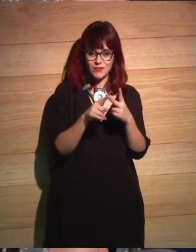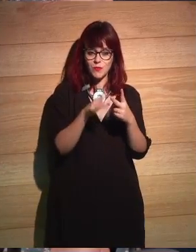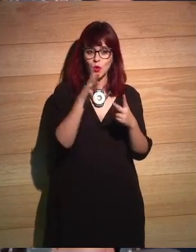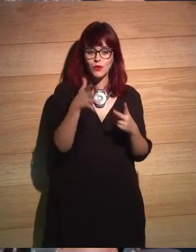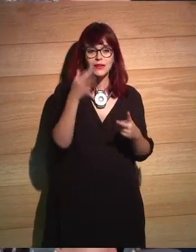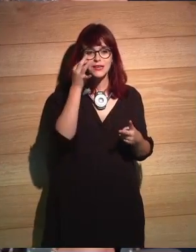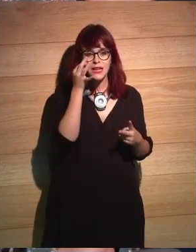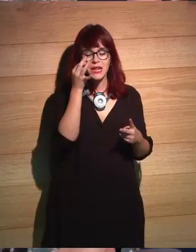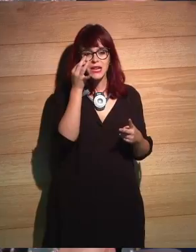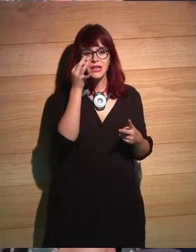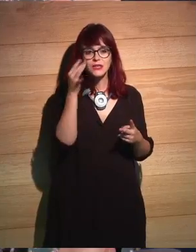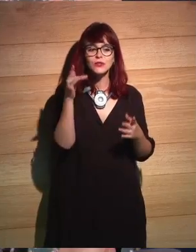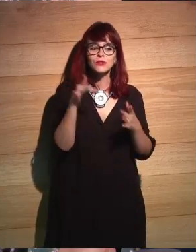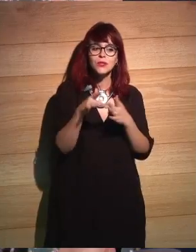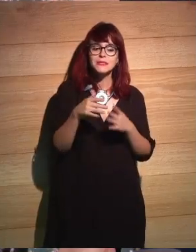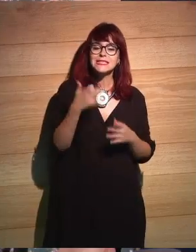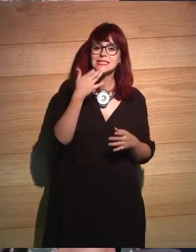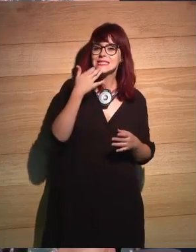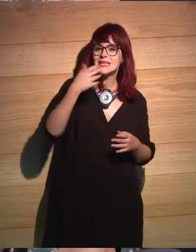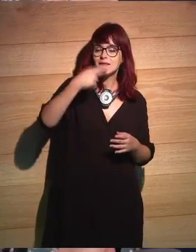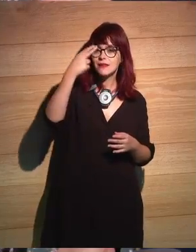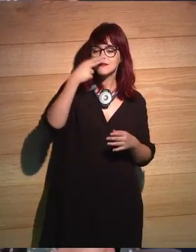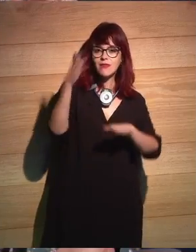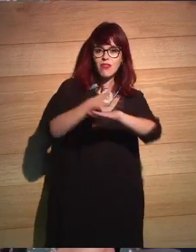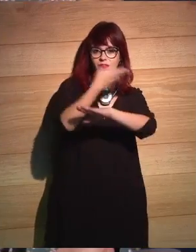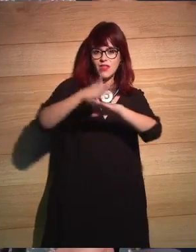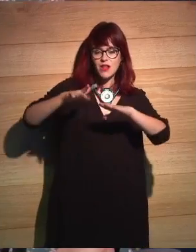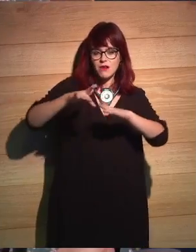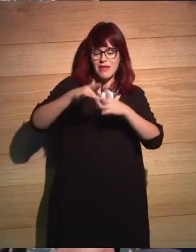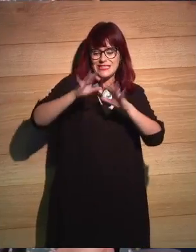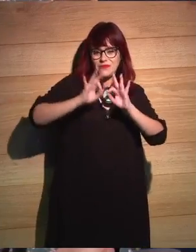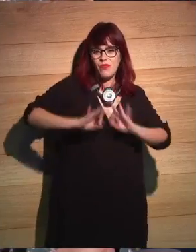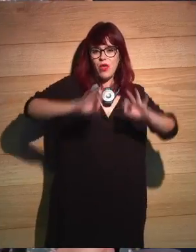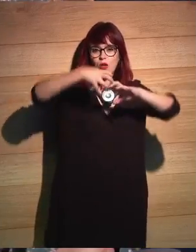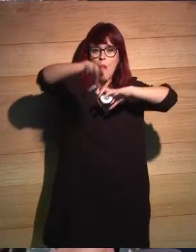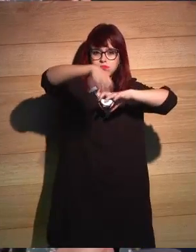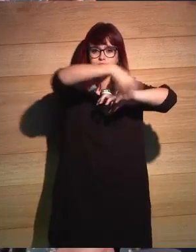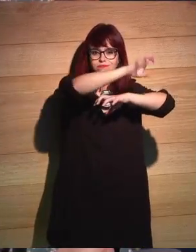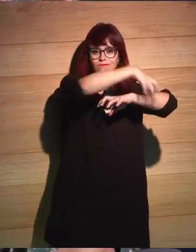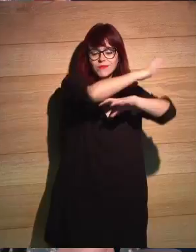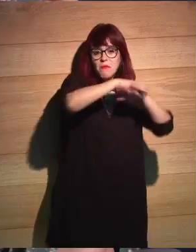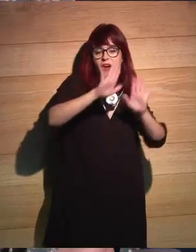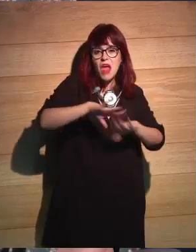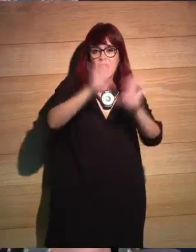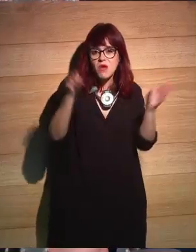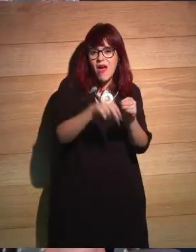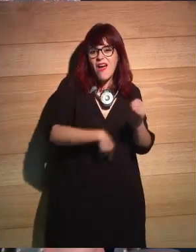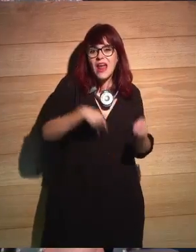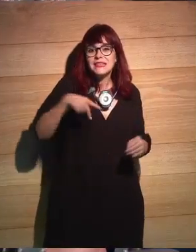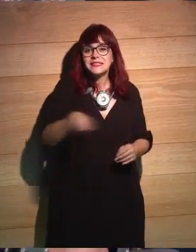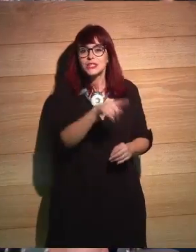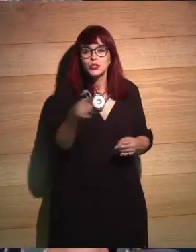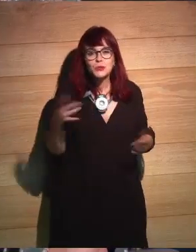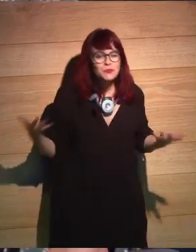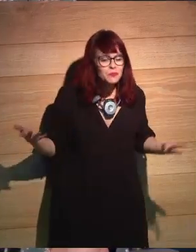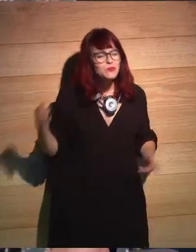that interesting dividing it so much and making generalizations like that, because you know, every fall the